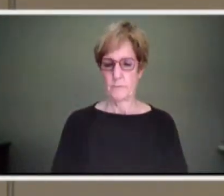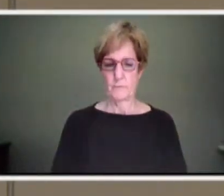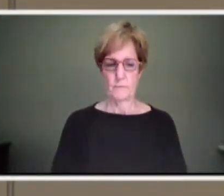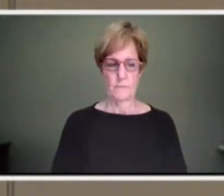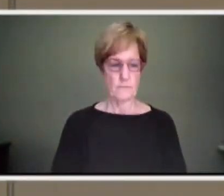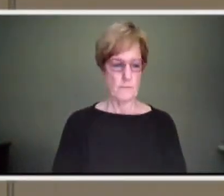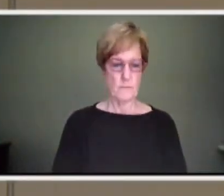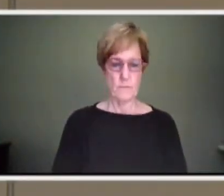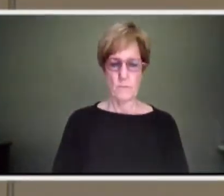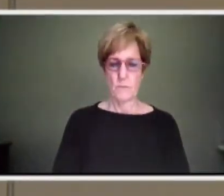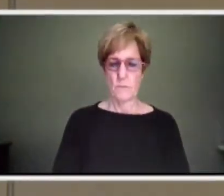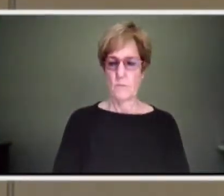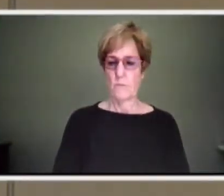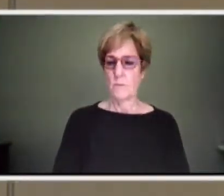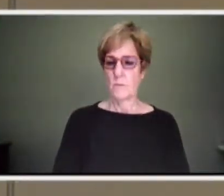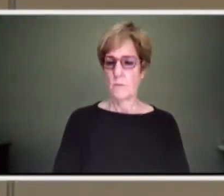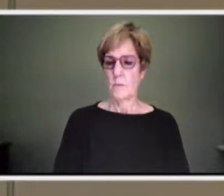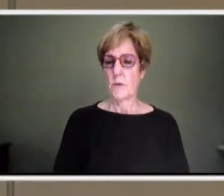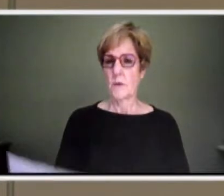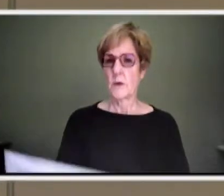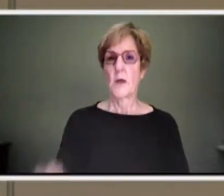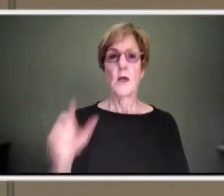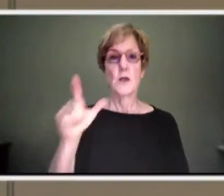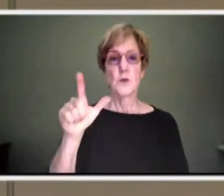Item number 24, rezoning petition